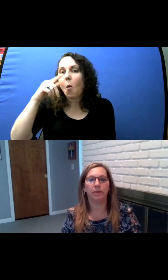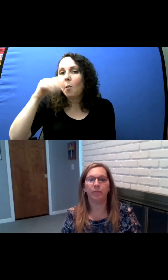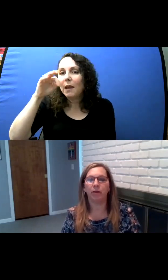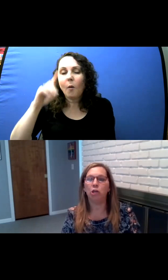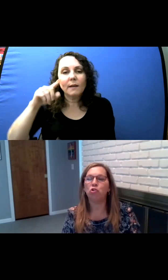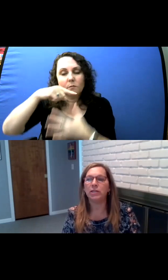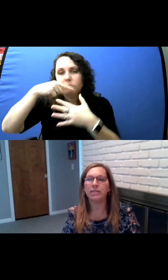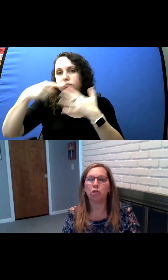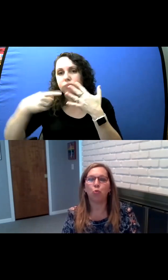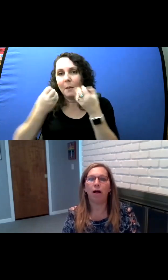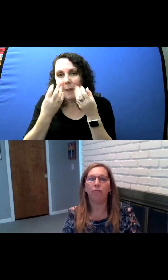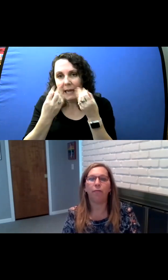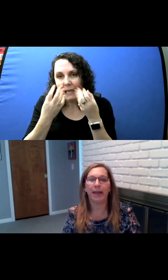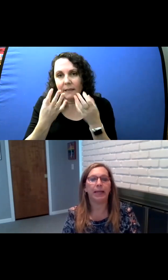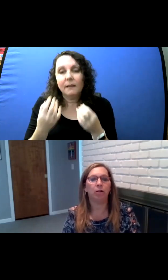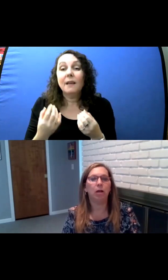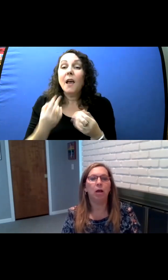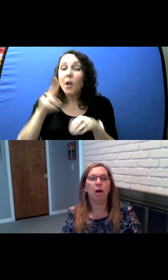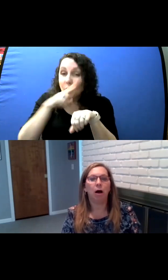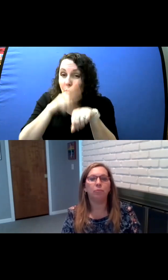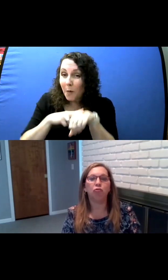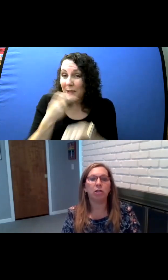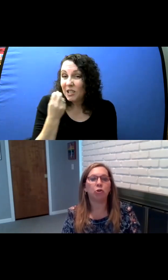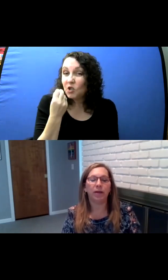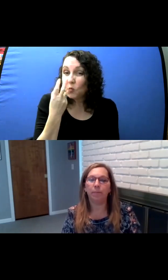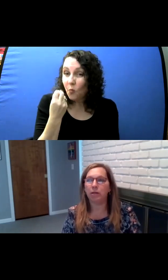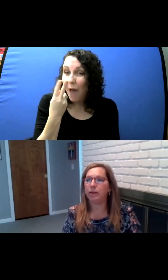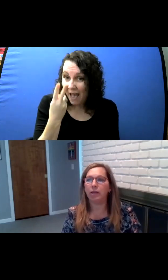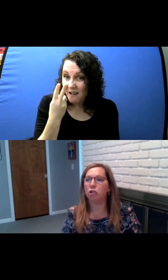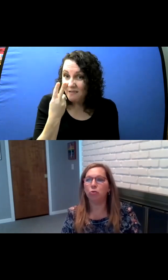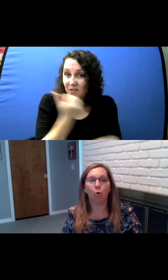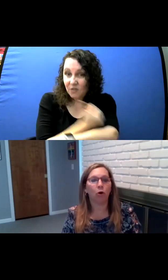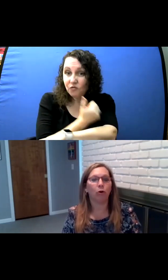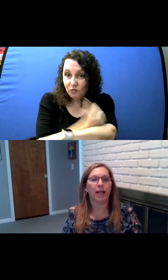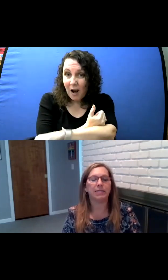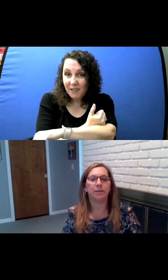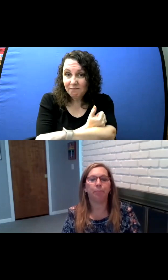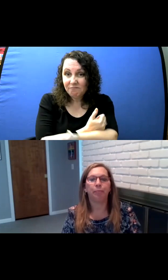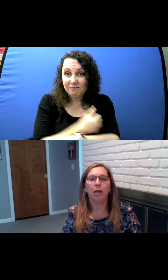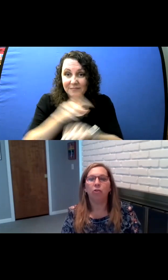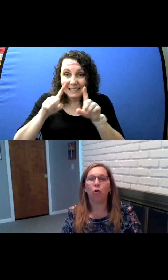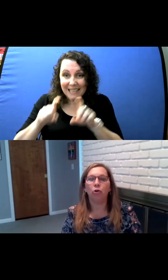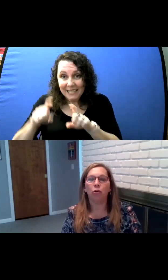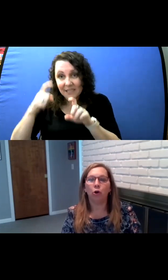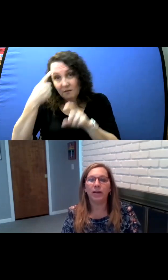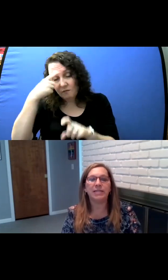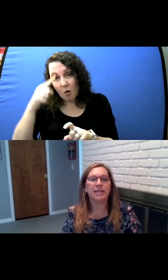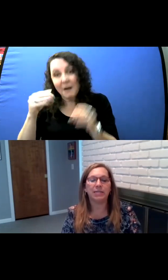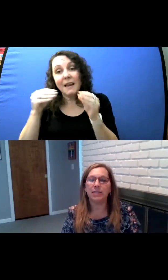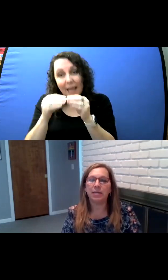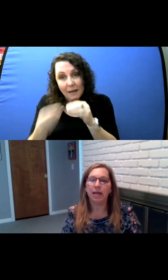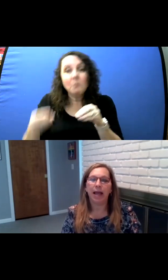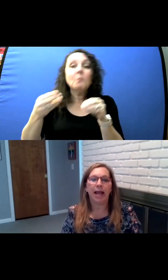drugs. Okay, usually it's a 12-panel drug screen, but they can do more or less. So your urine